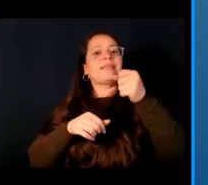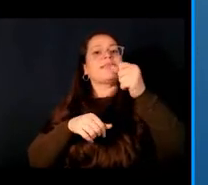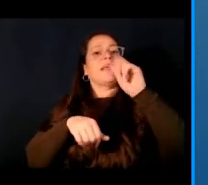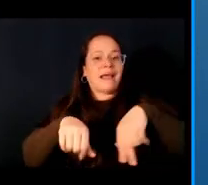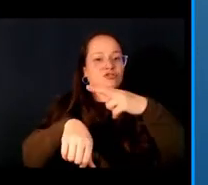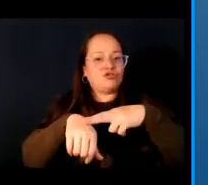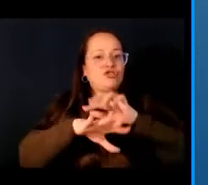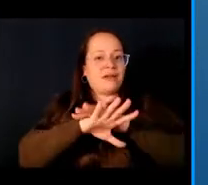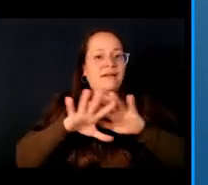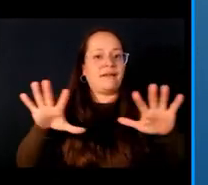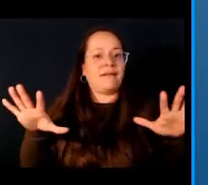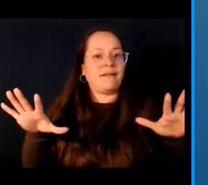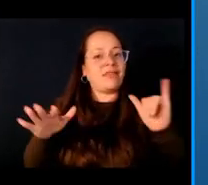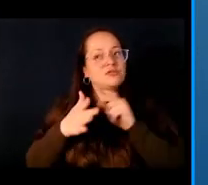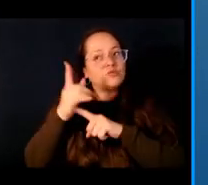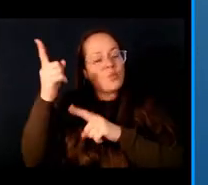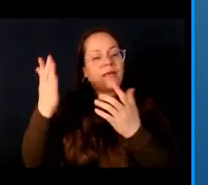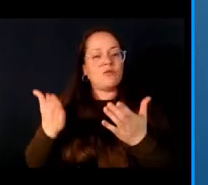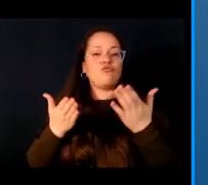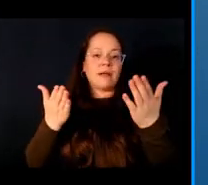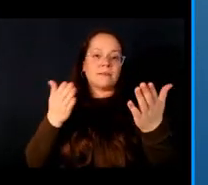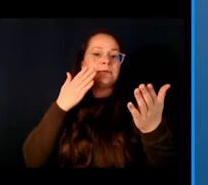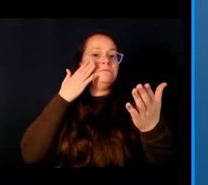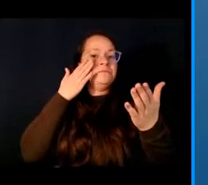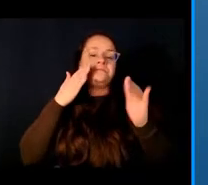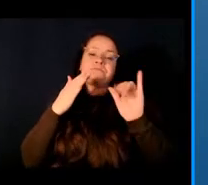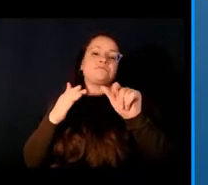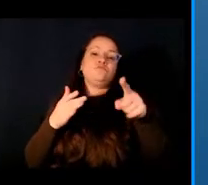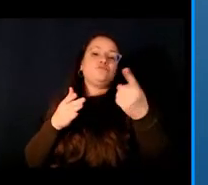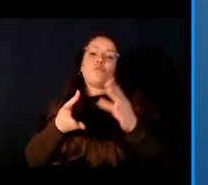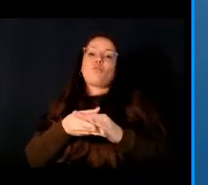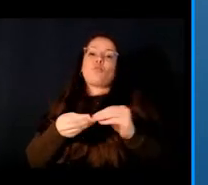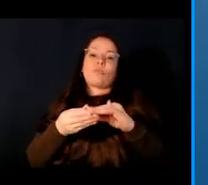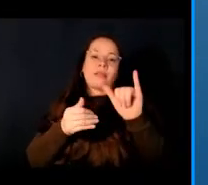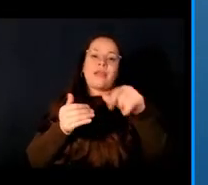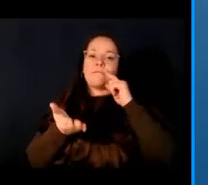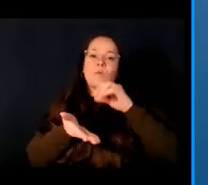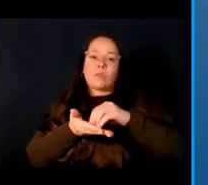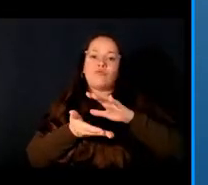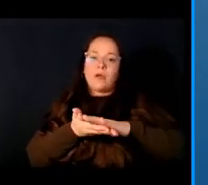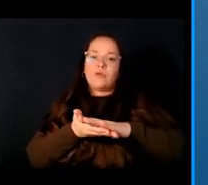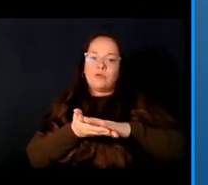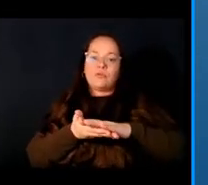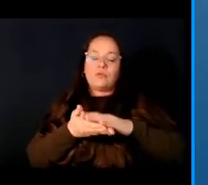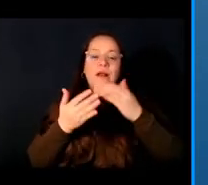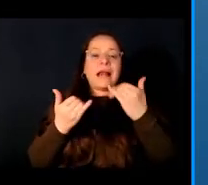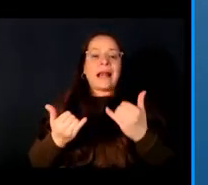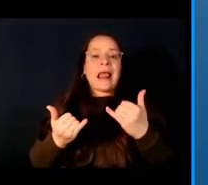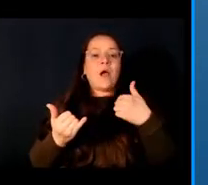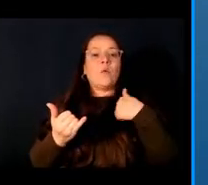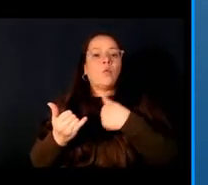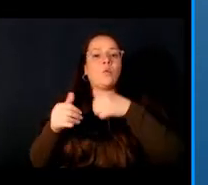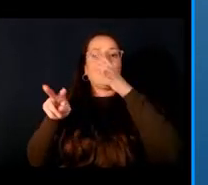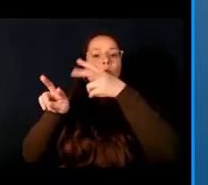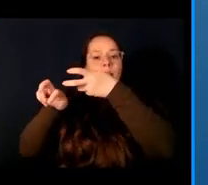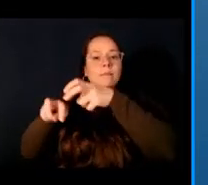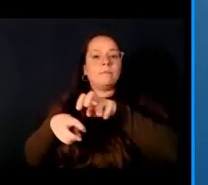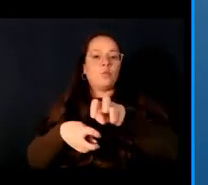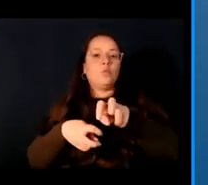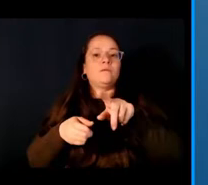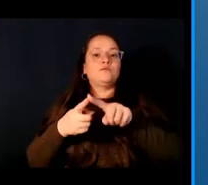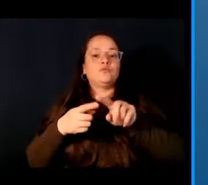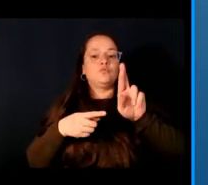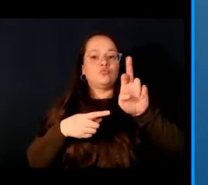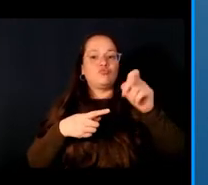what he recommended I just want just one state that for the record so now we'll move on to